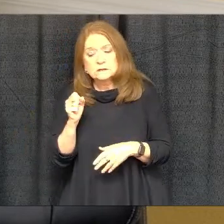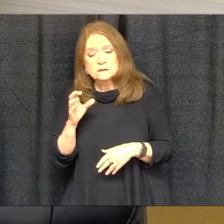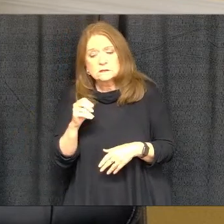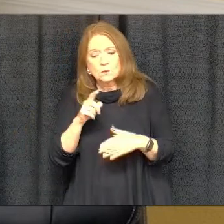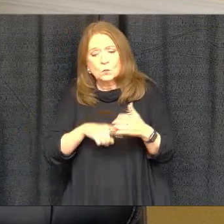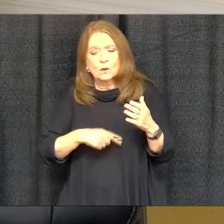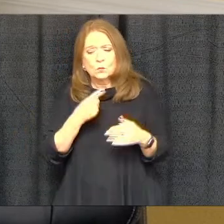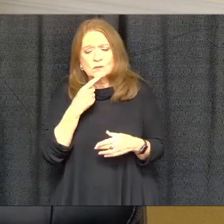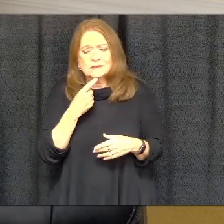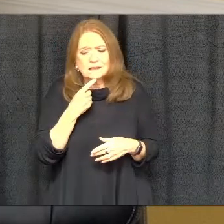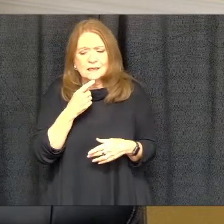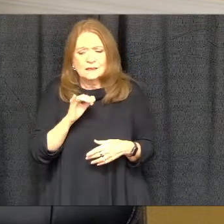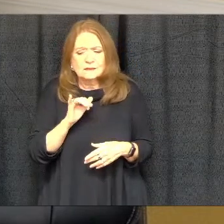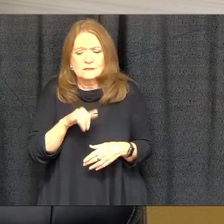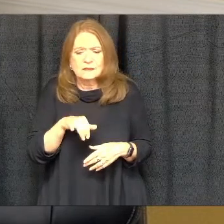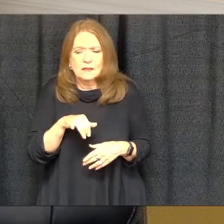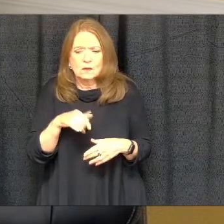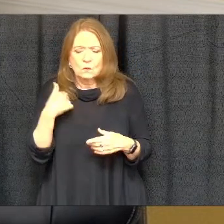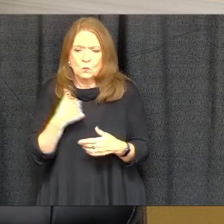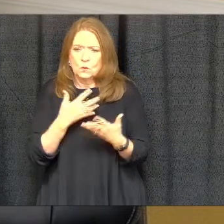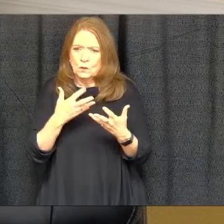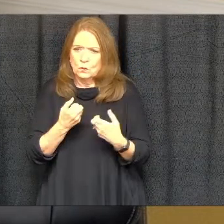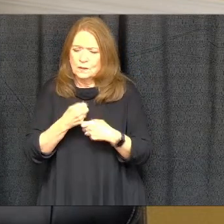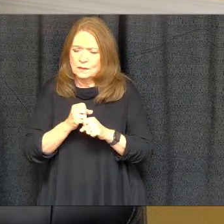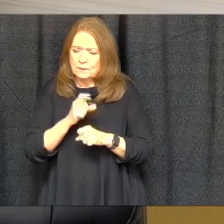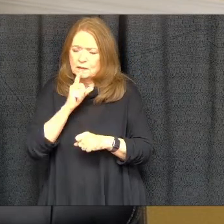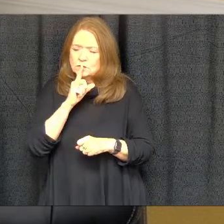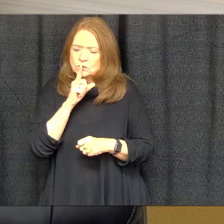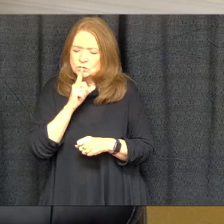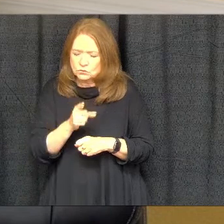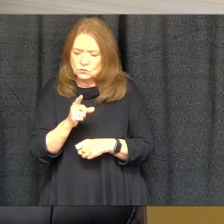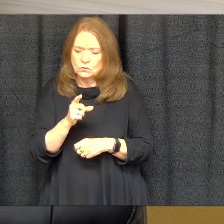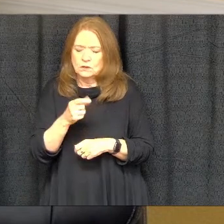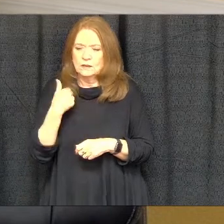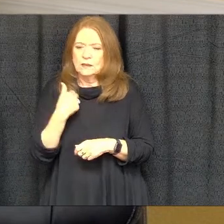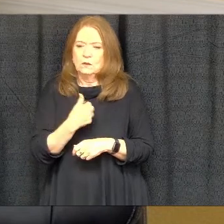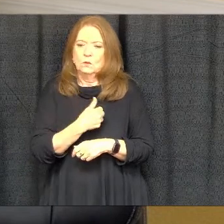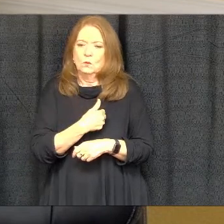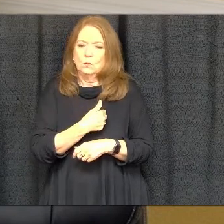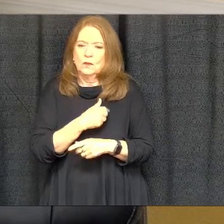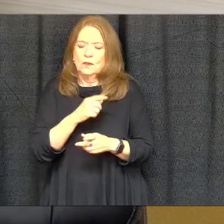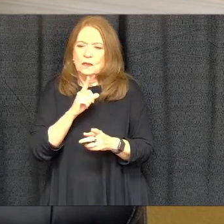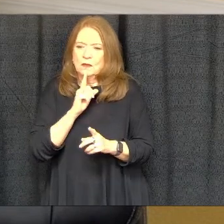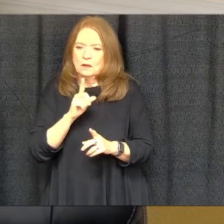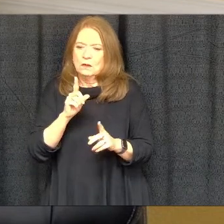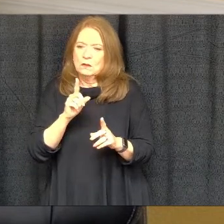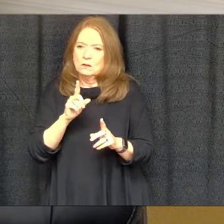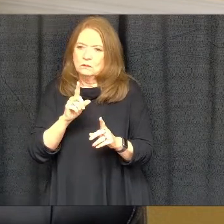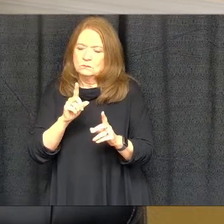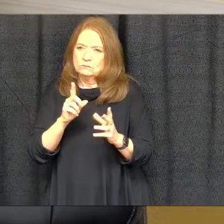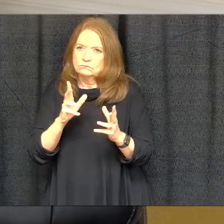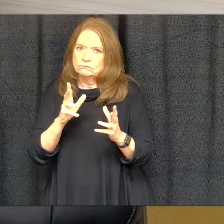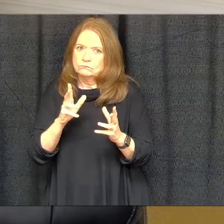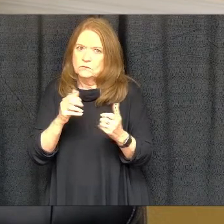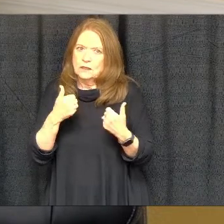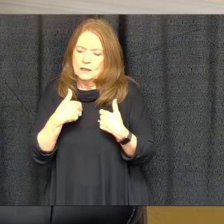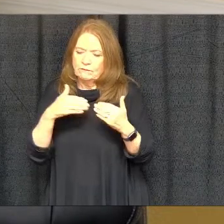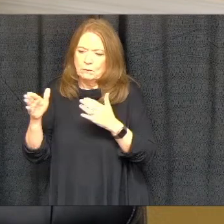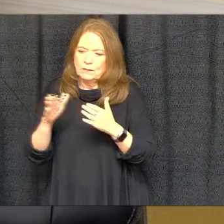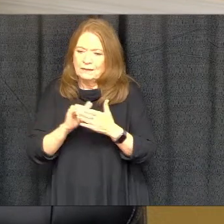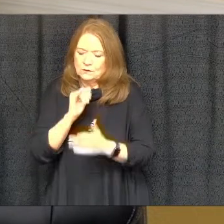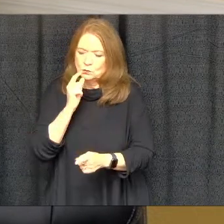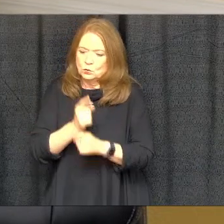we're saying is that we want to make sure that we're in order and that we're putting together what is right for